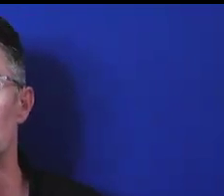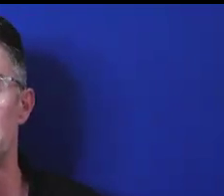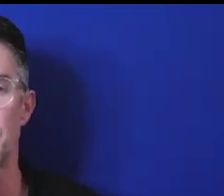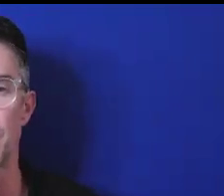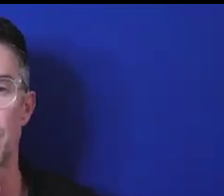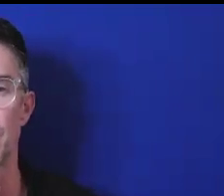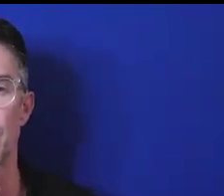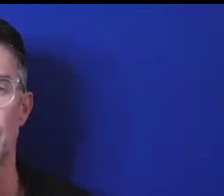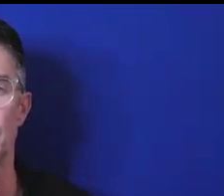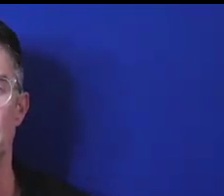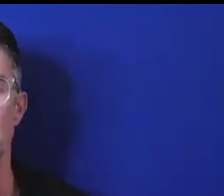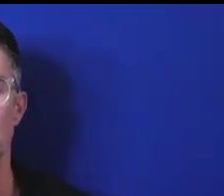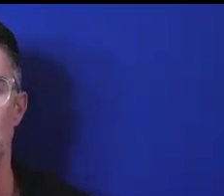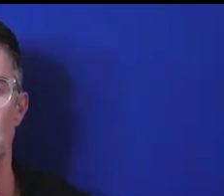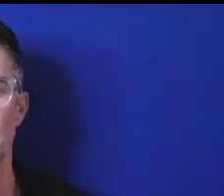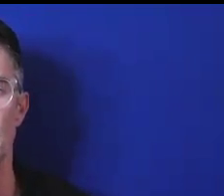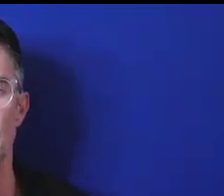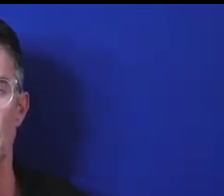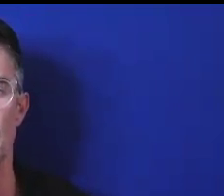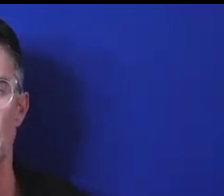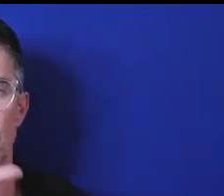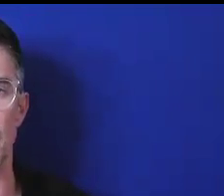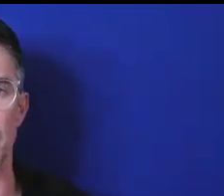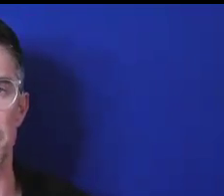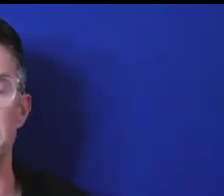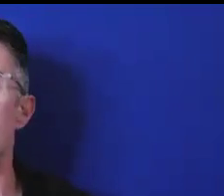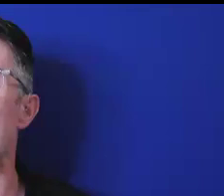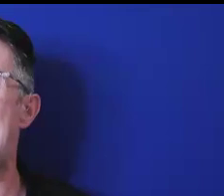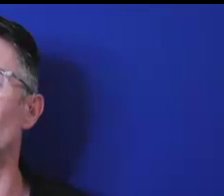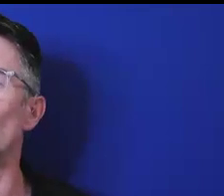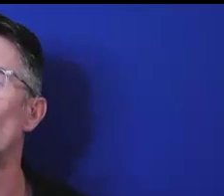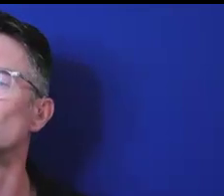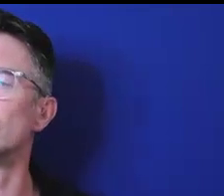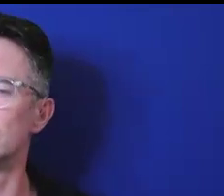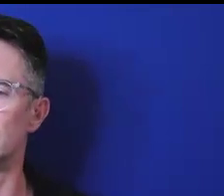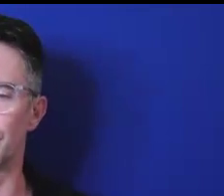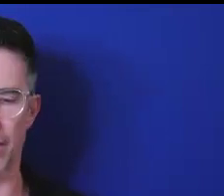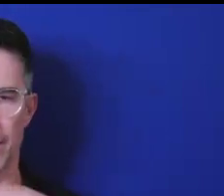some sub questionnaire that looking into that kind of intellectual